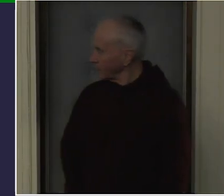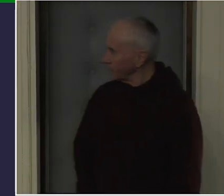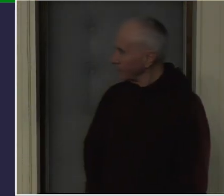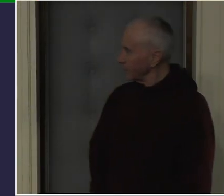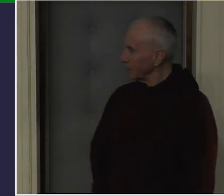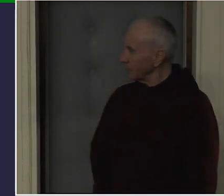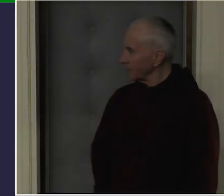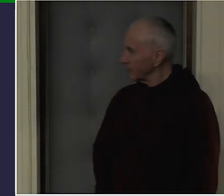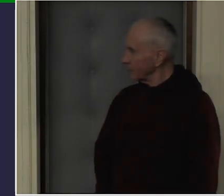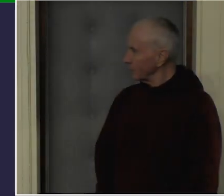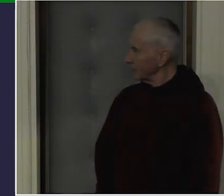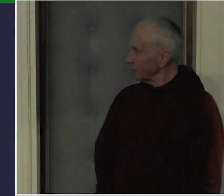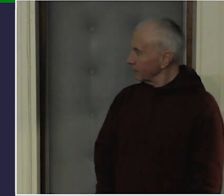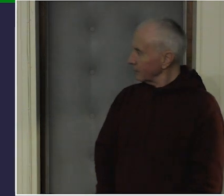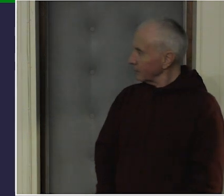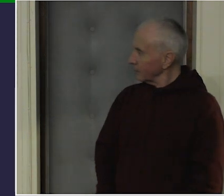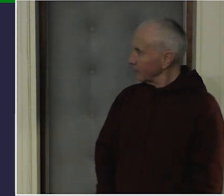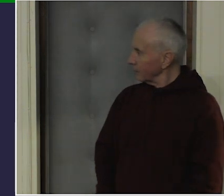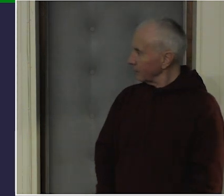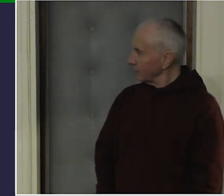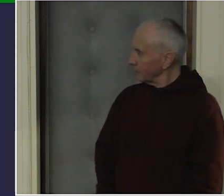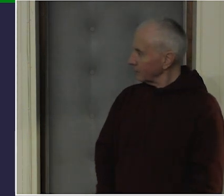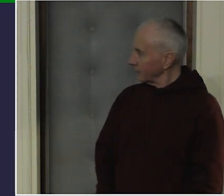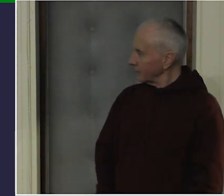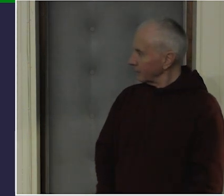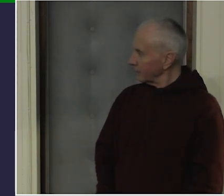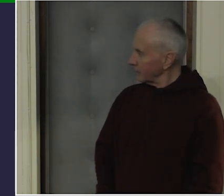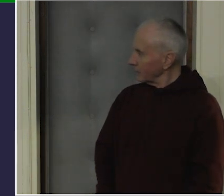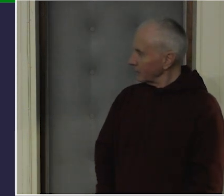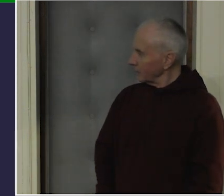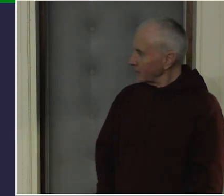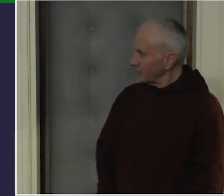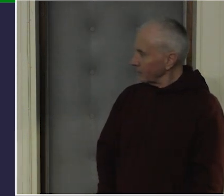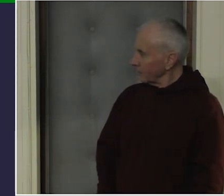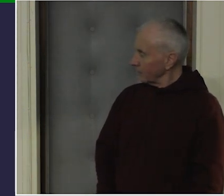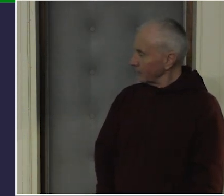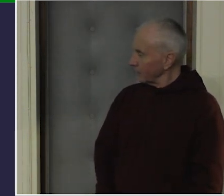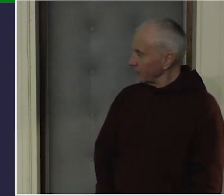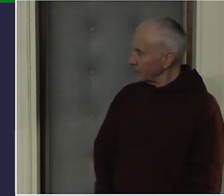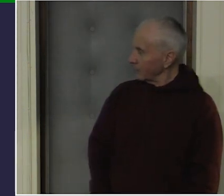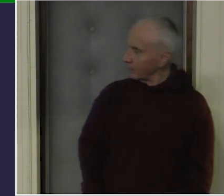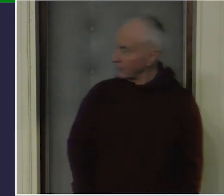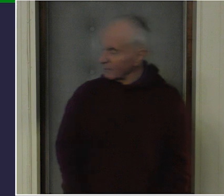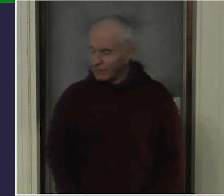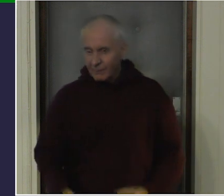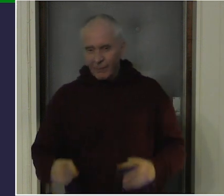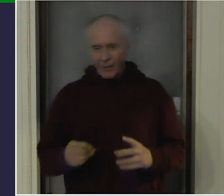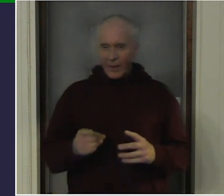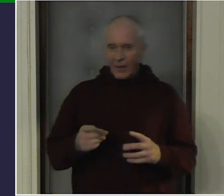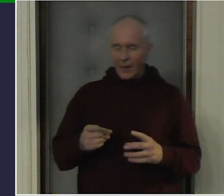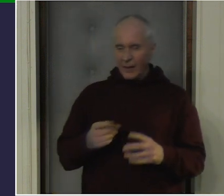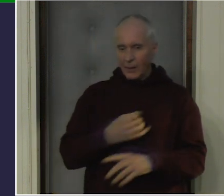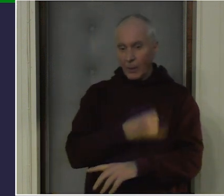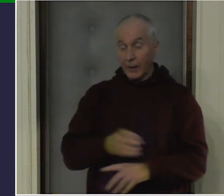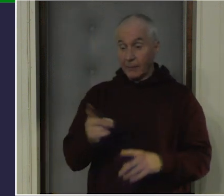That's better. I might take another one off, just temporarily. So, this is slightly underpowered, apologies about that. This is a standard